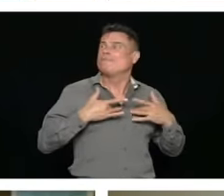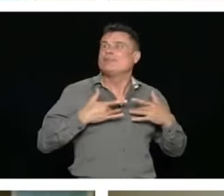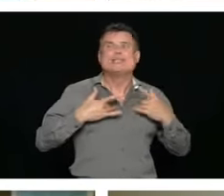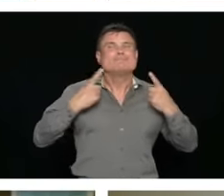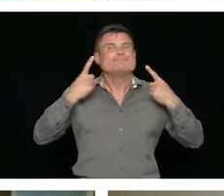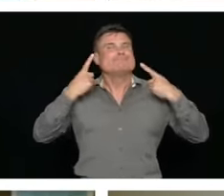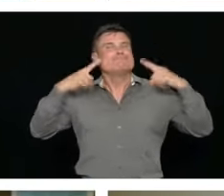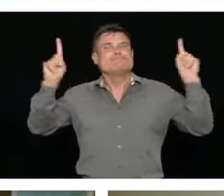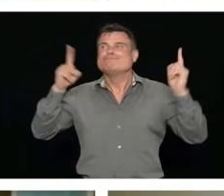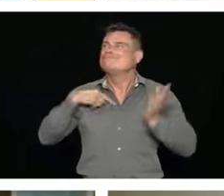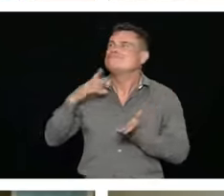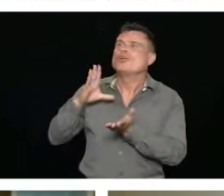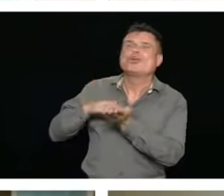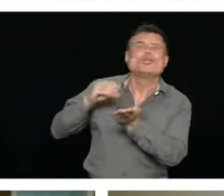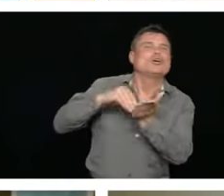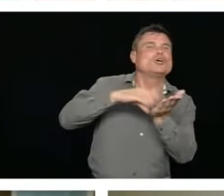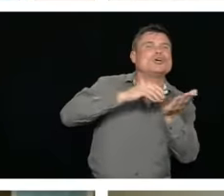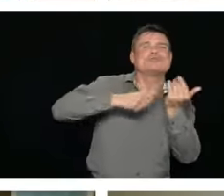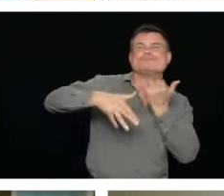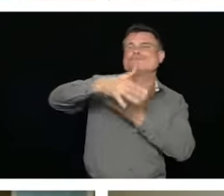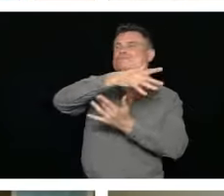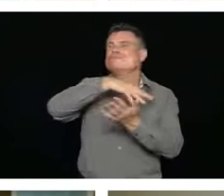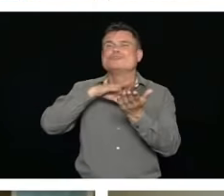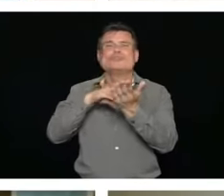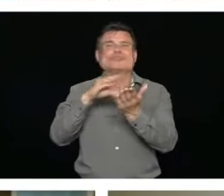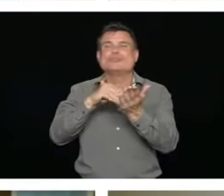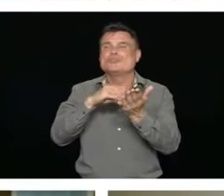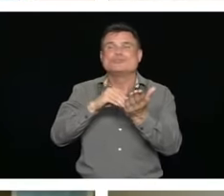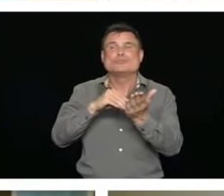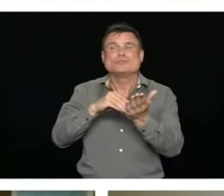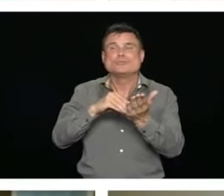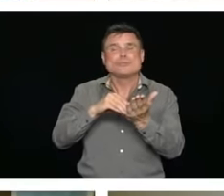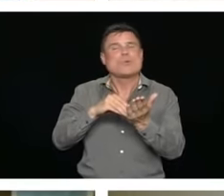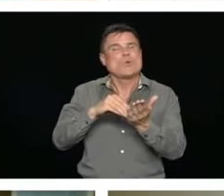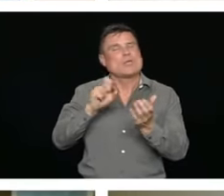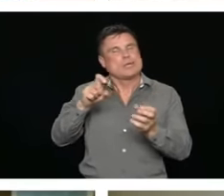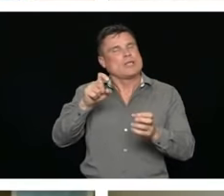as a parent, is do you want,